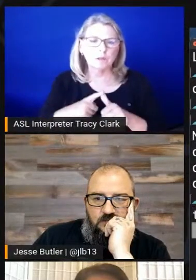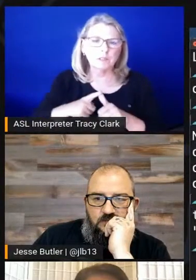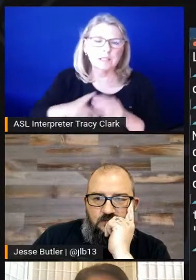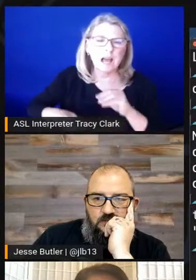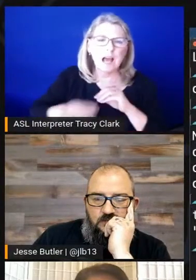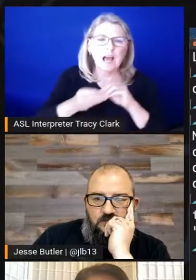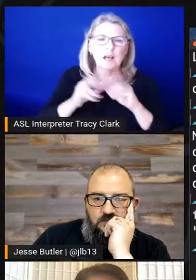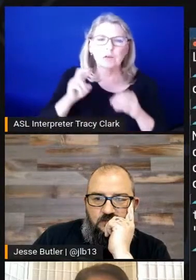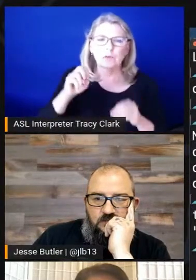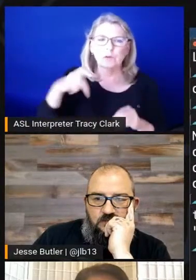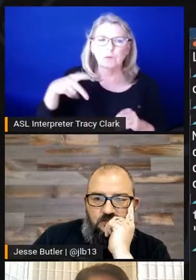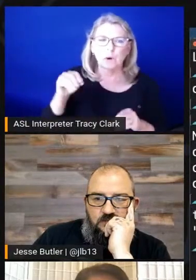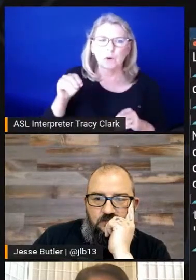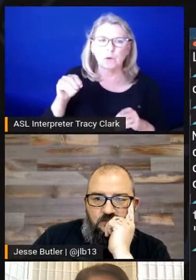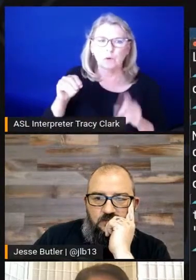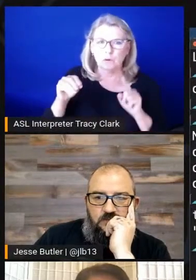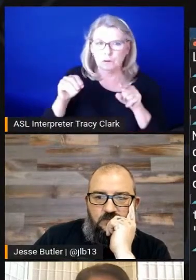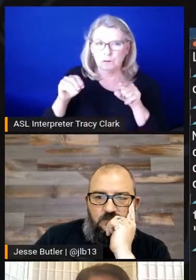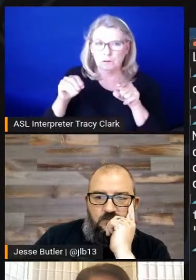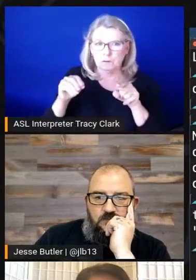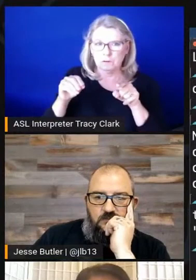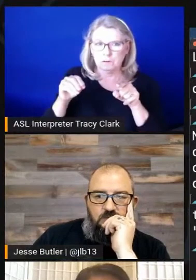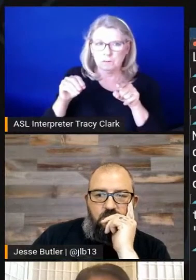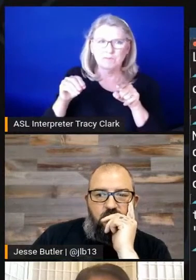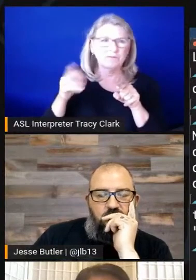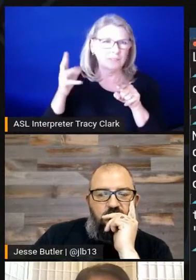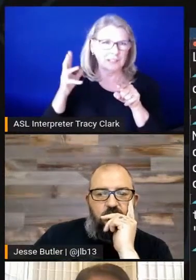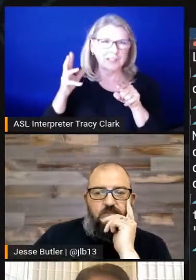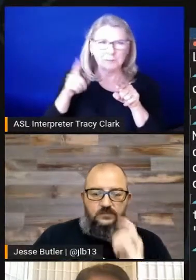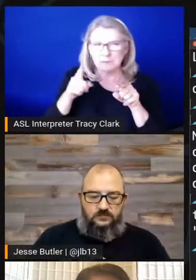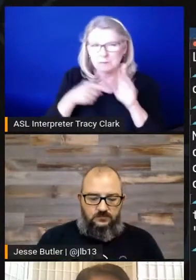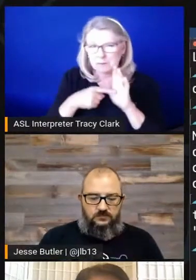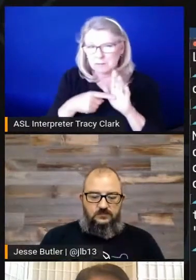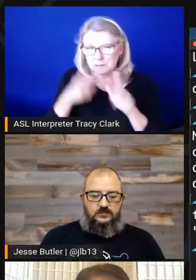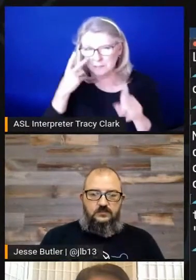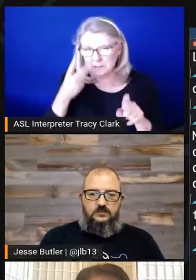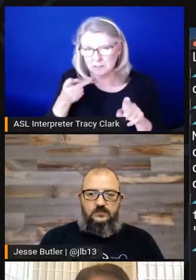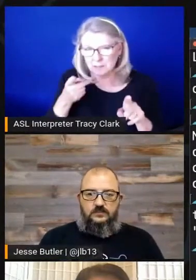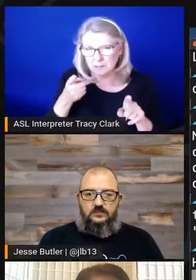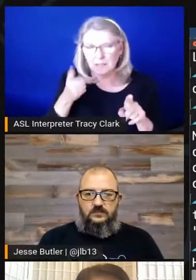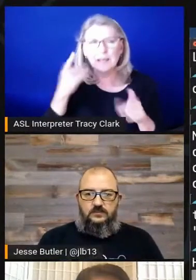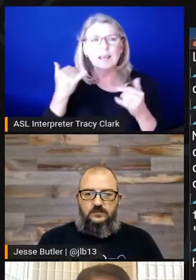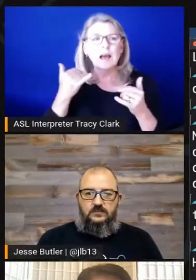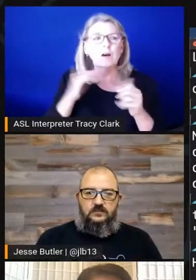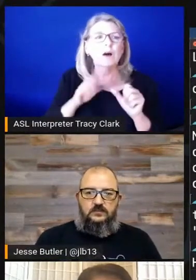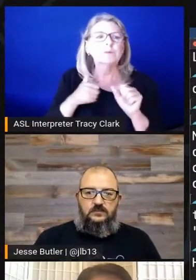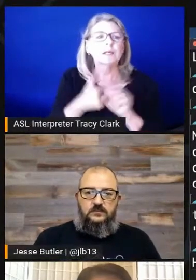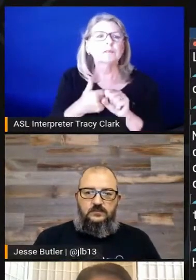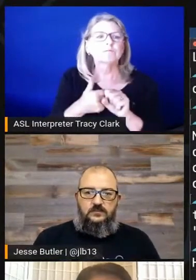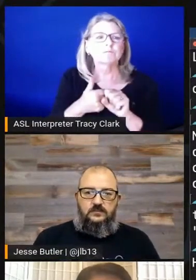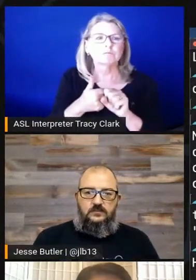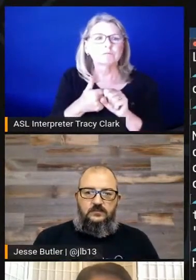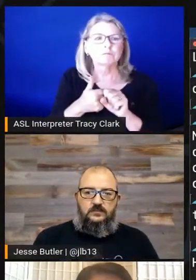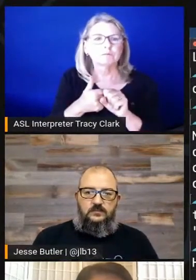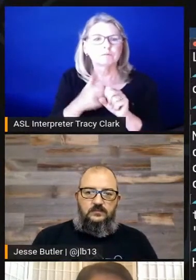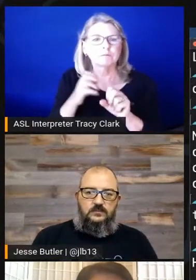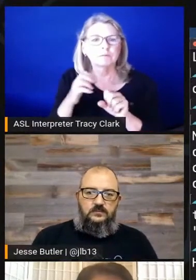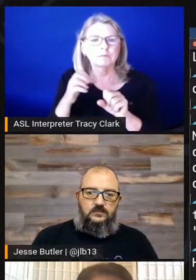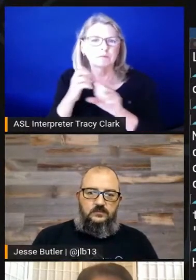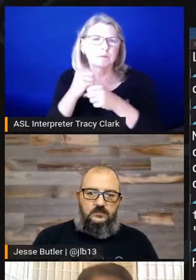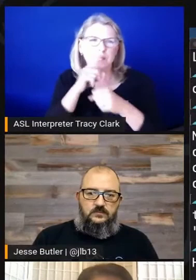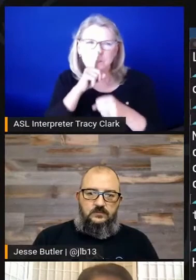this command. And you can see that I've already done this. And we just want to update it just to make sure we have the most recent version.